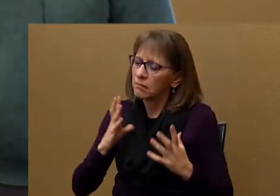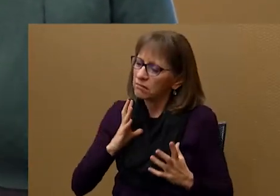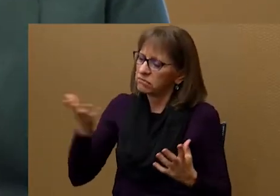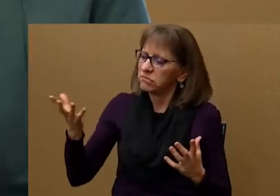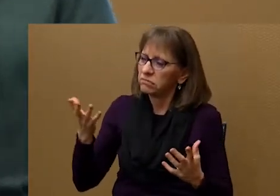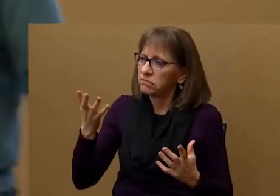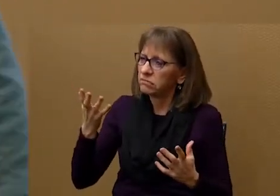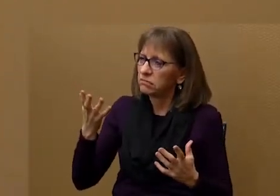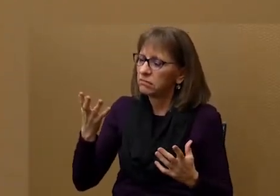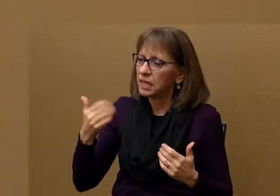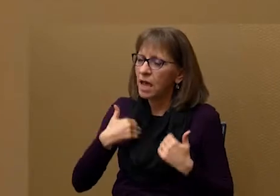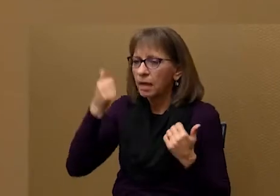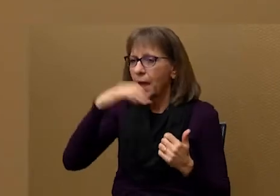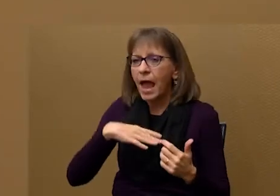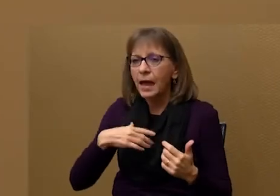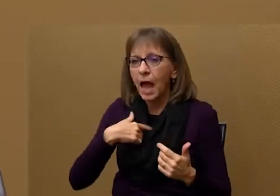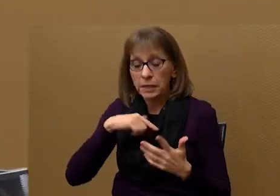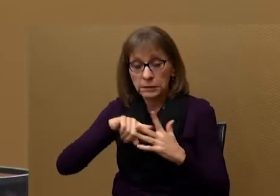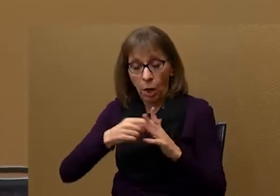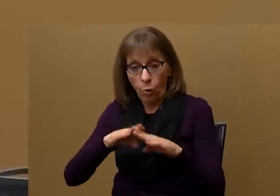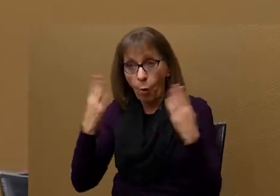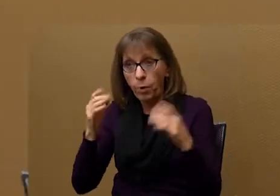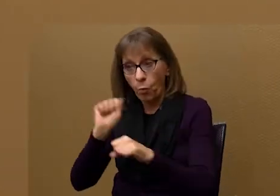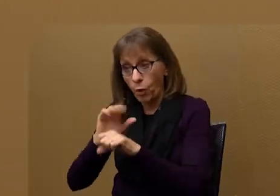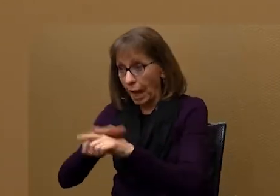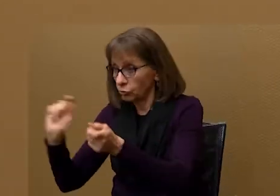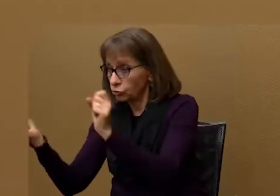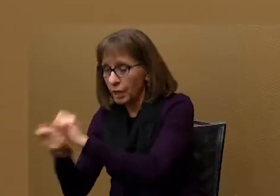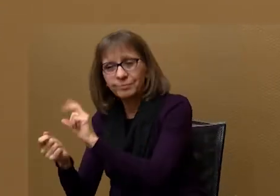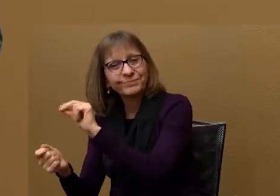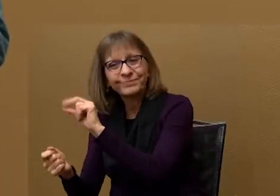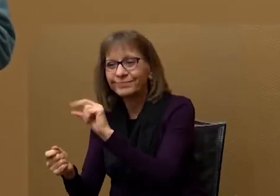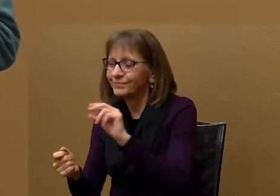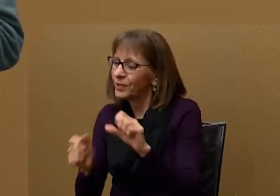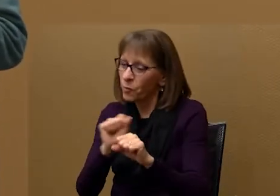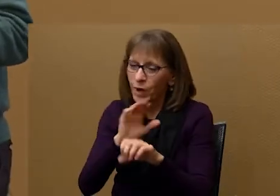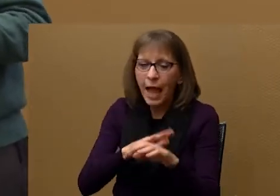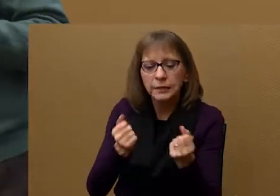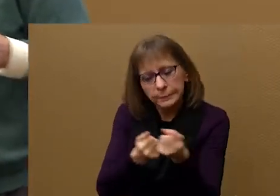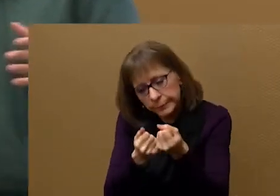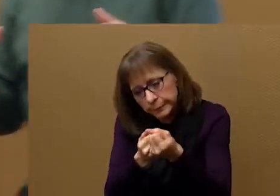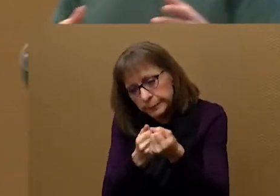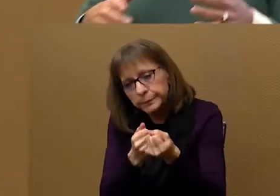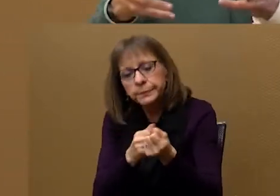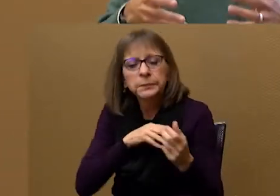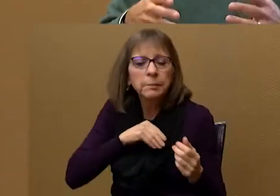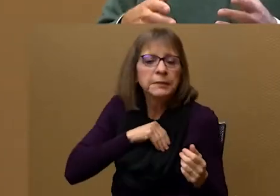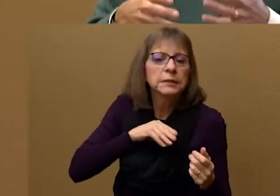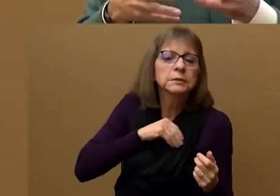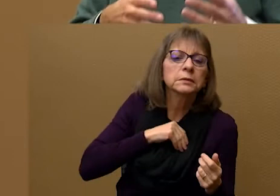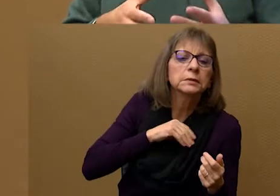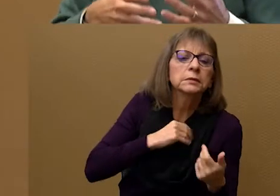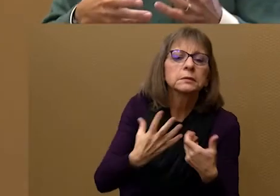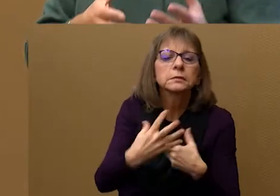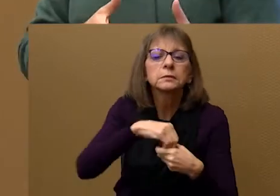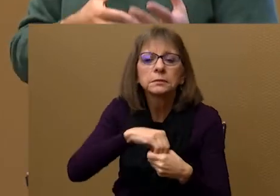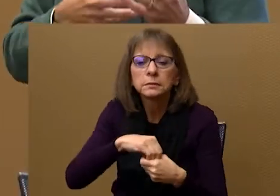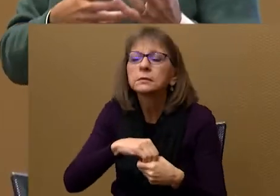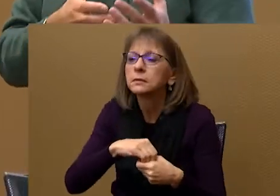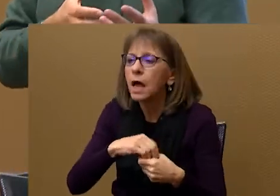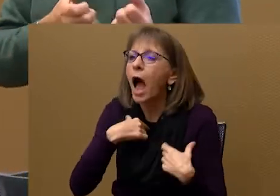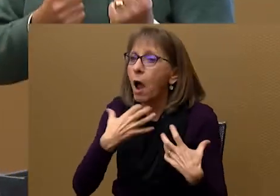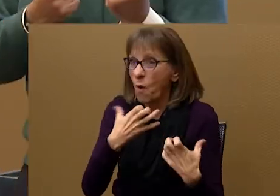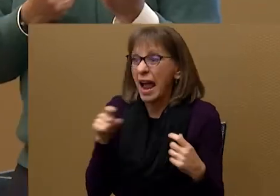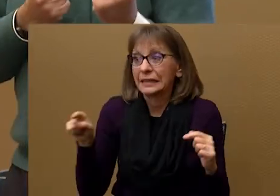man, and I'm starting out with him, we're not going to be working on change. We're going to be working on acceptance, rapport,